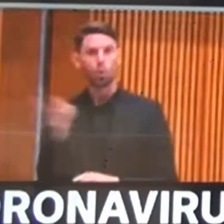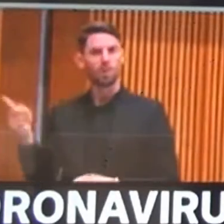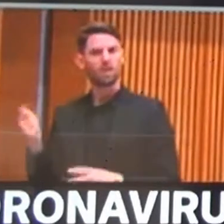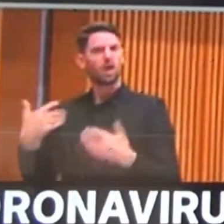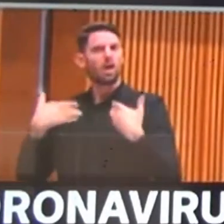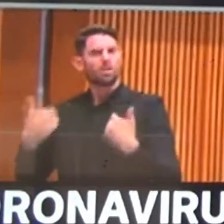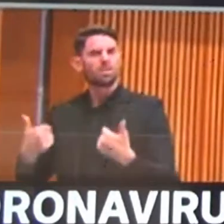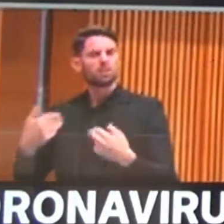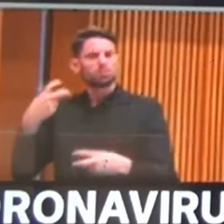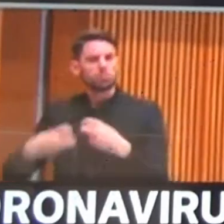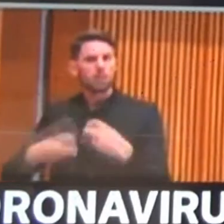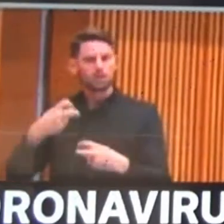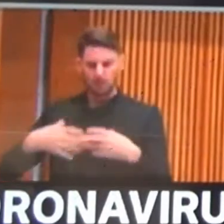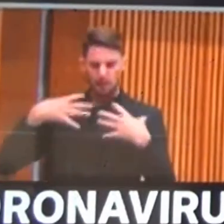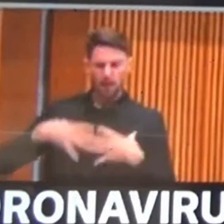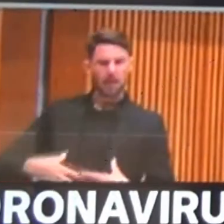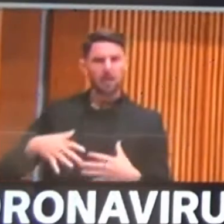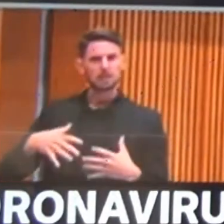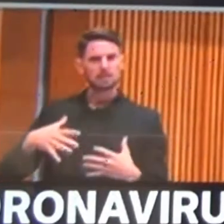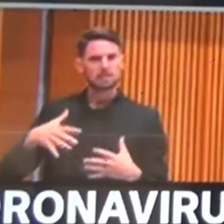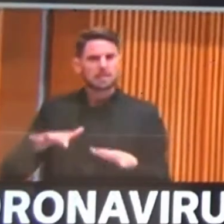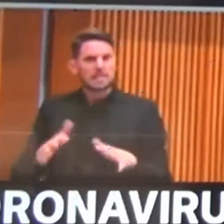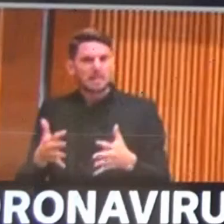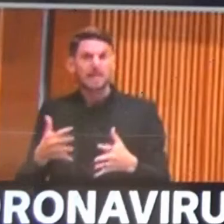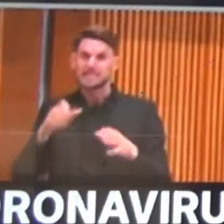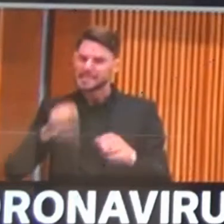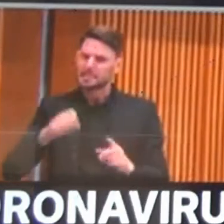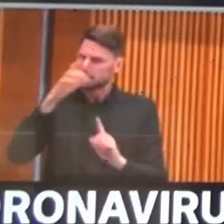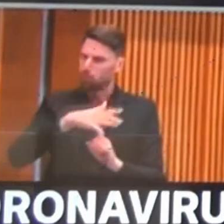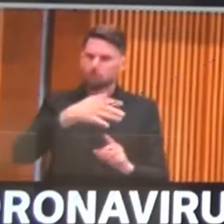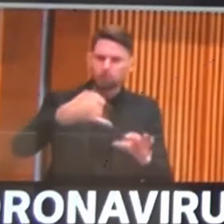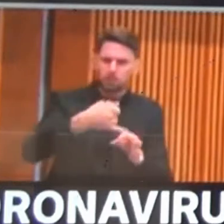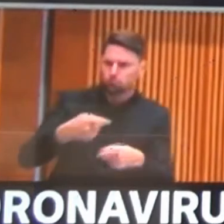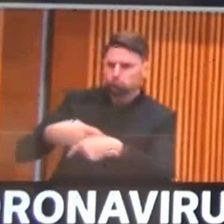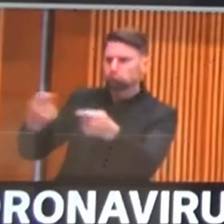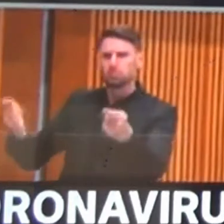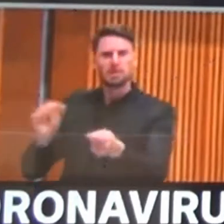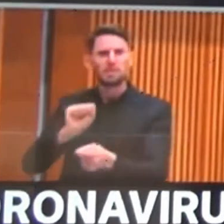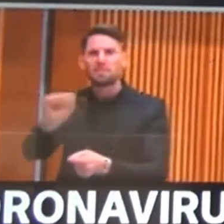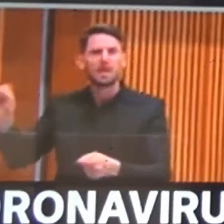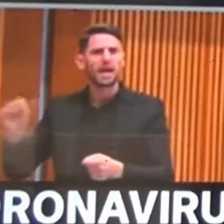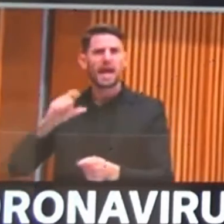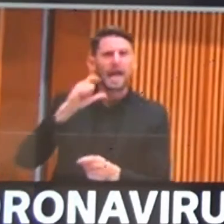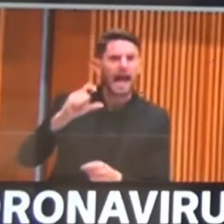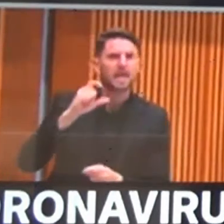are medications which keep people well and stop them from having further deterioration in their